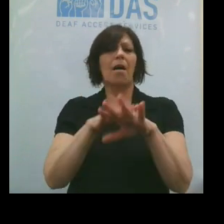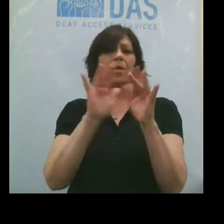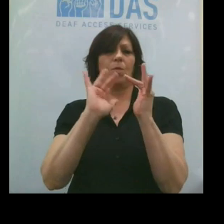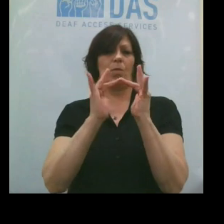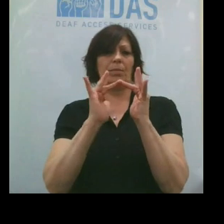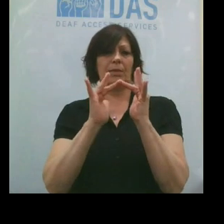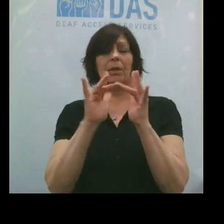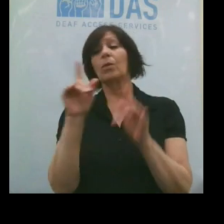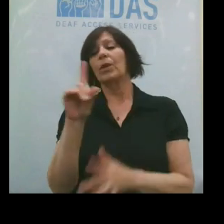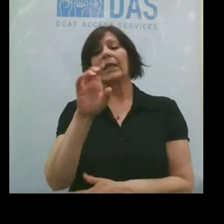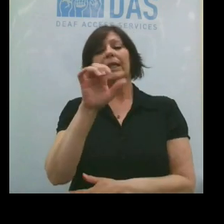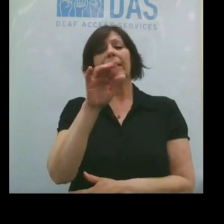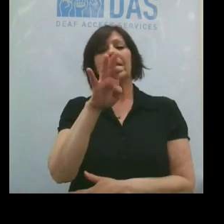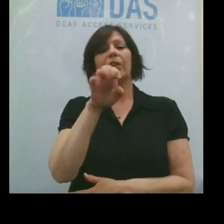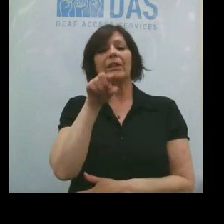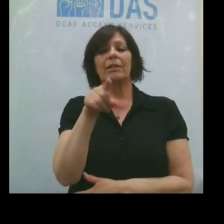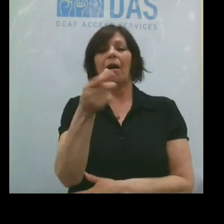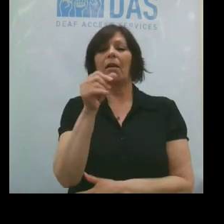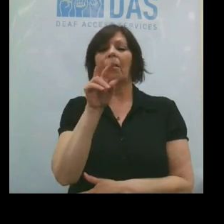at